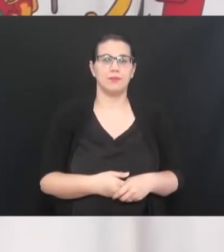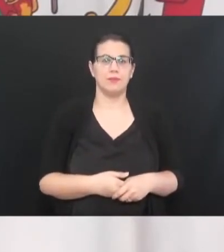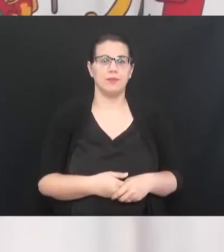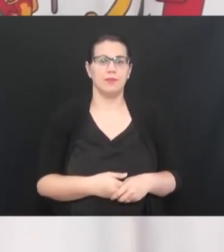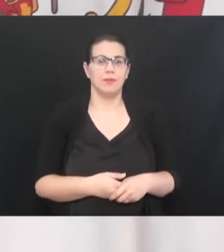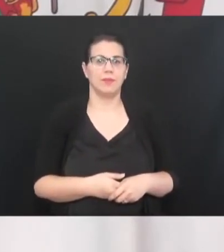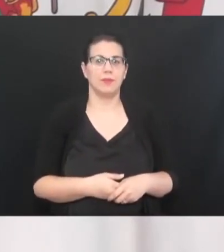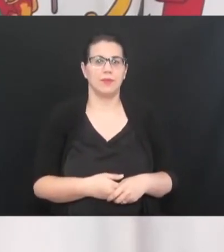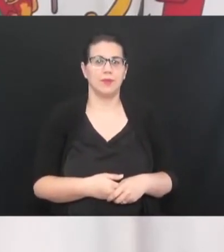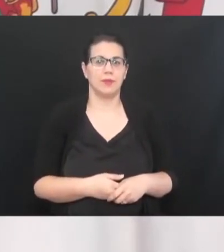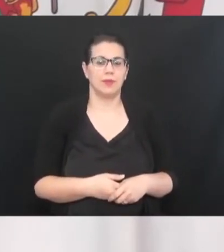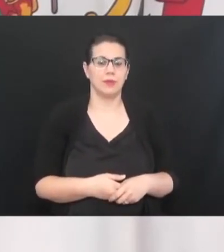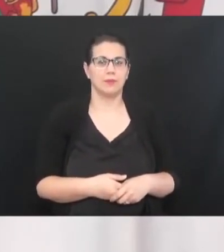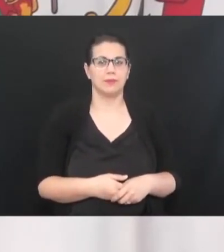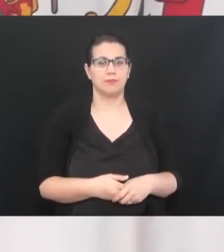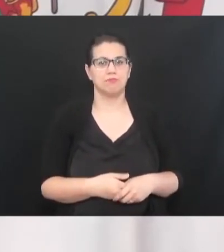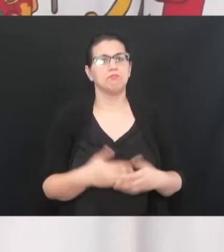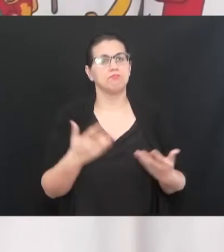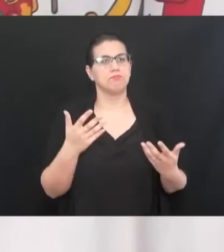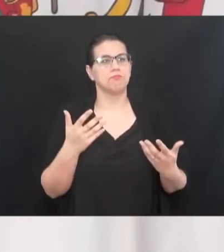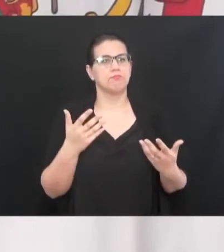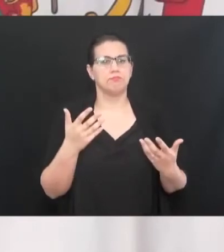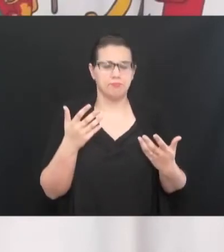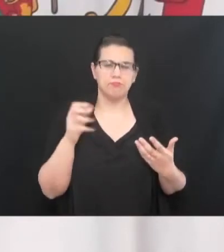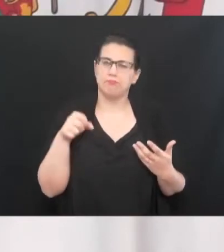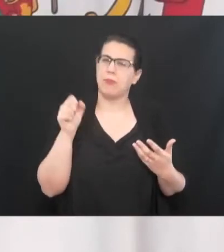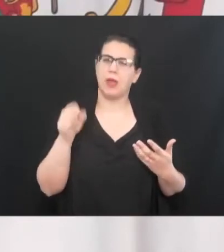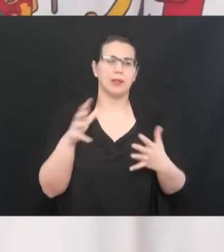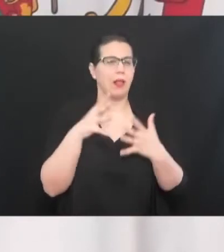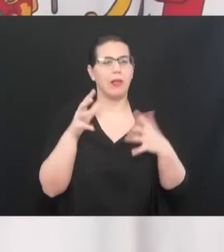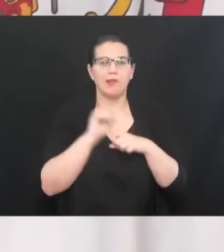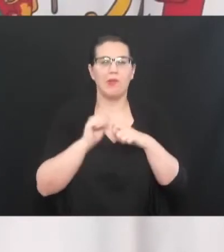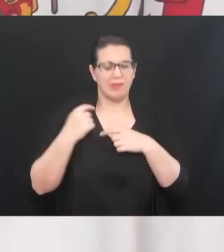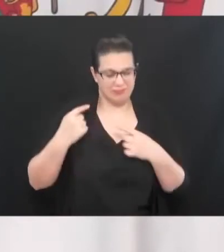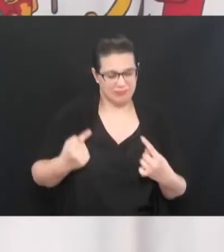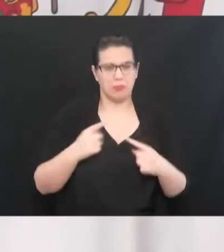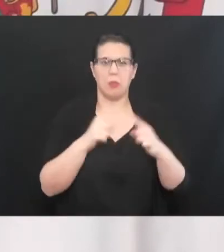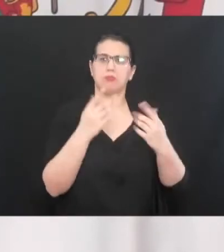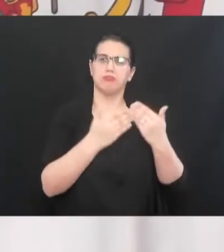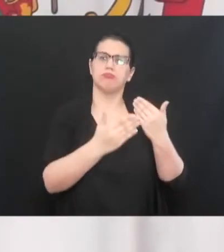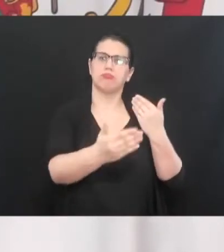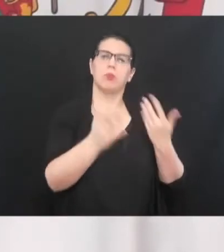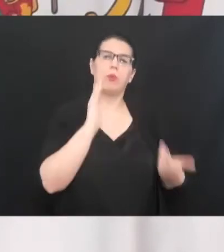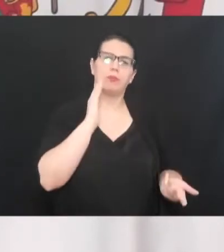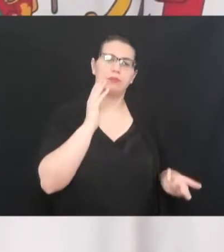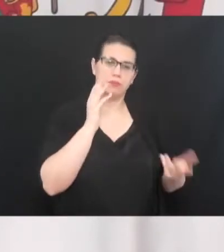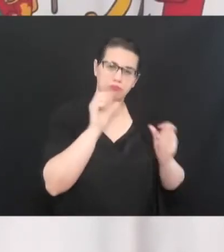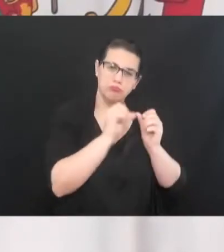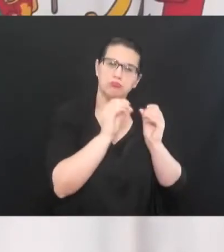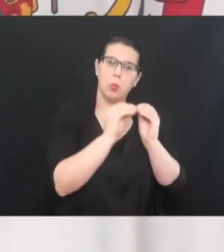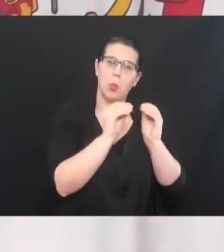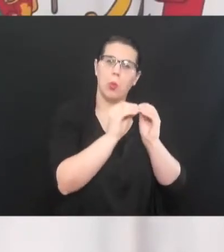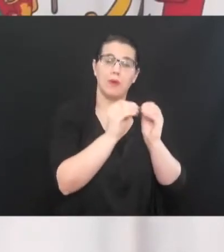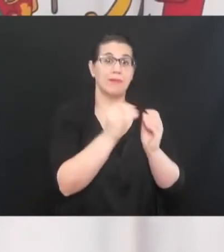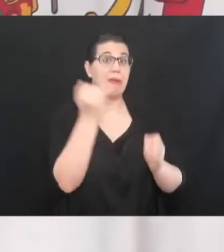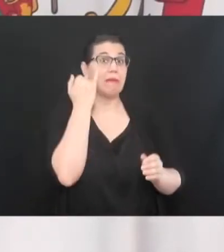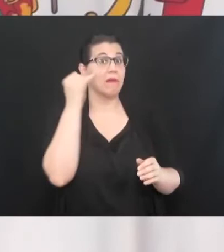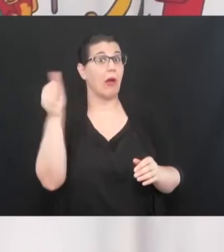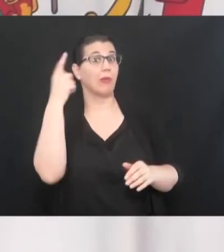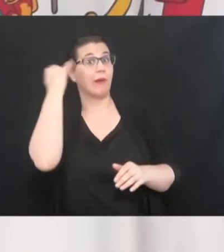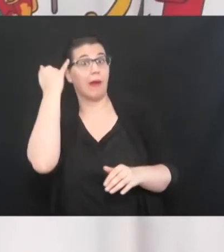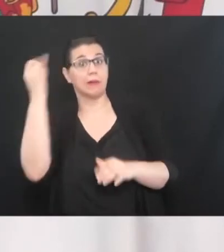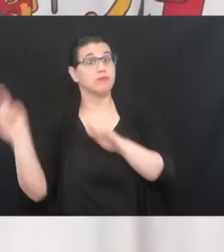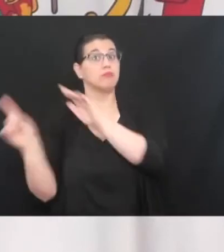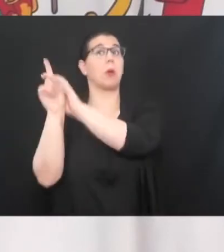lot of efforts and everything. And as we continue to try to find any other ways,